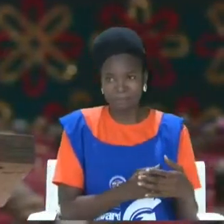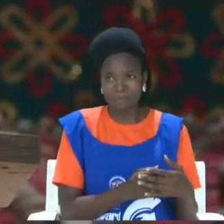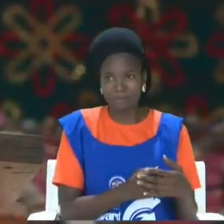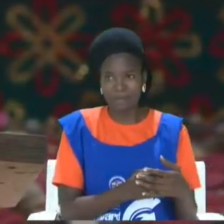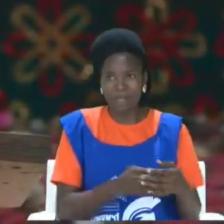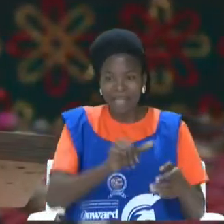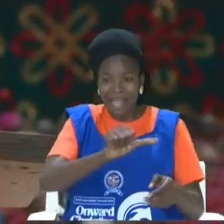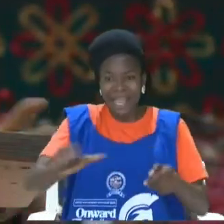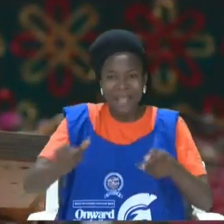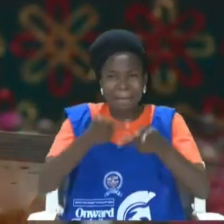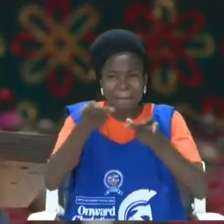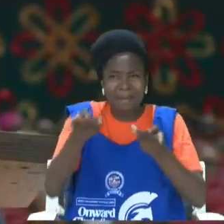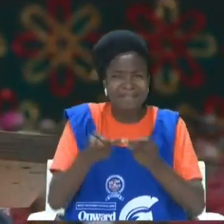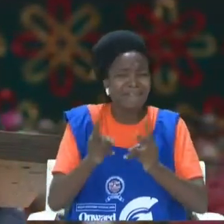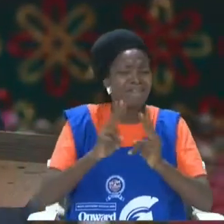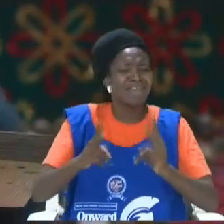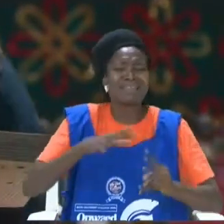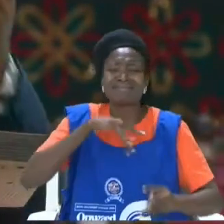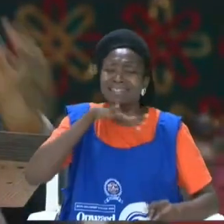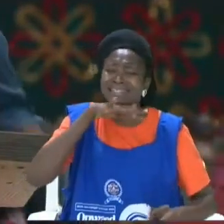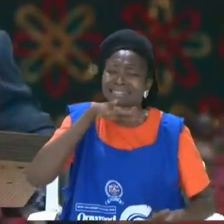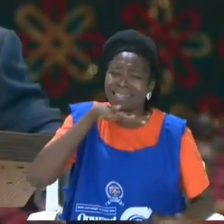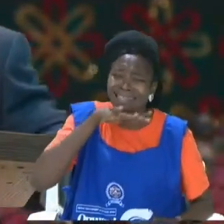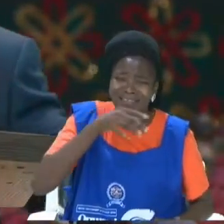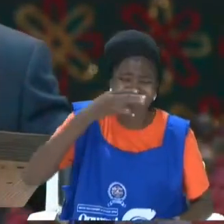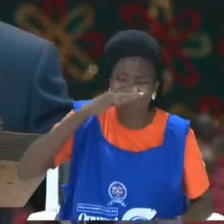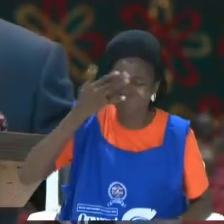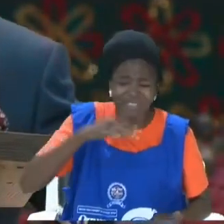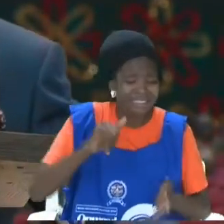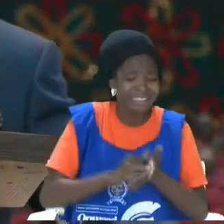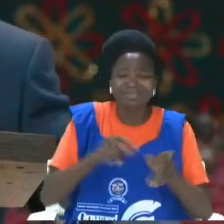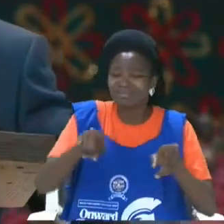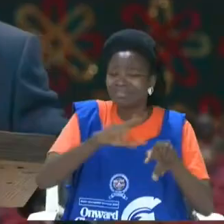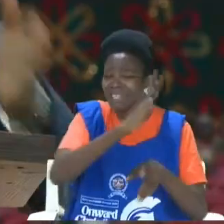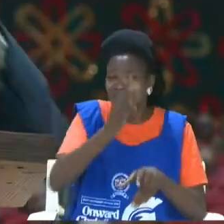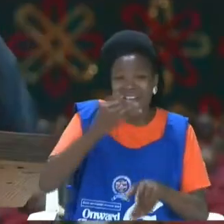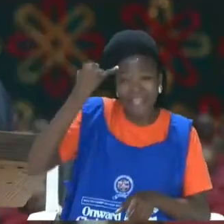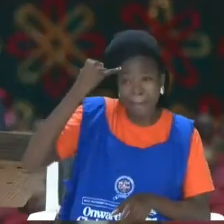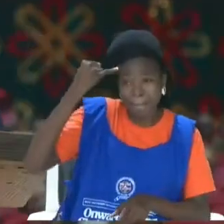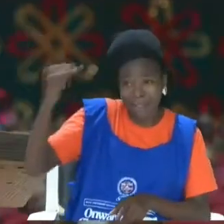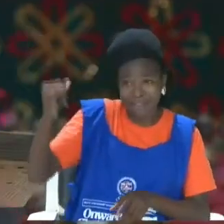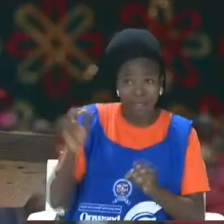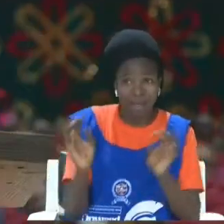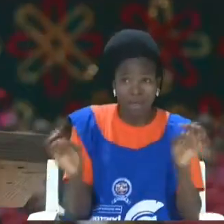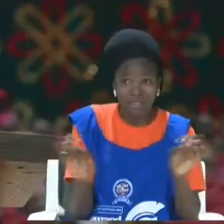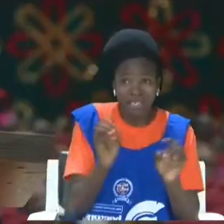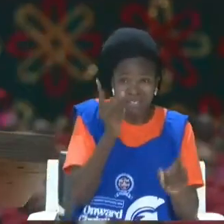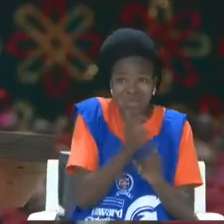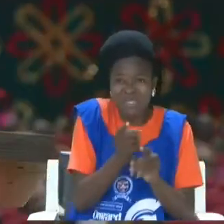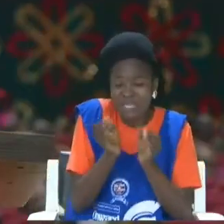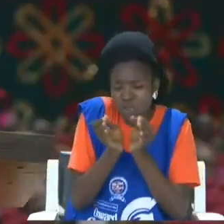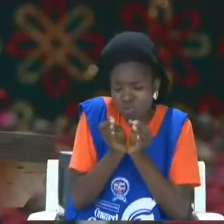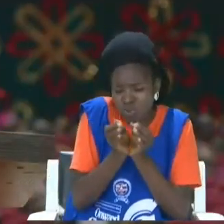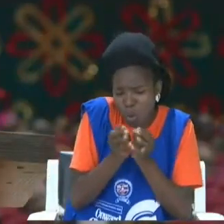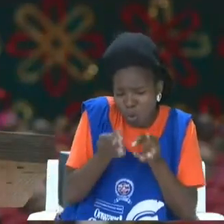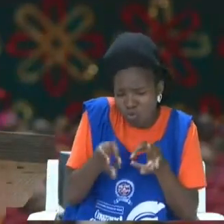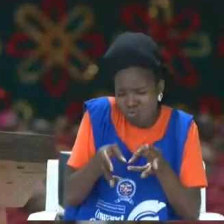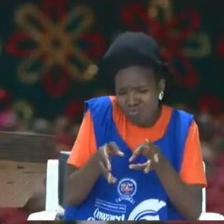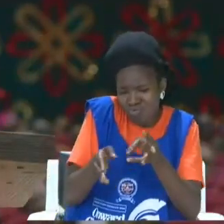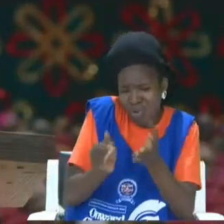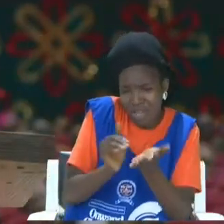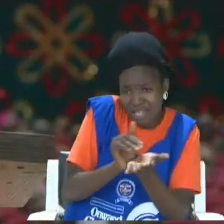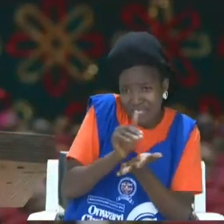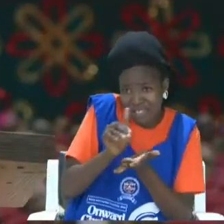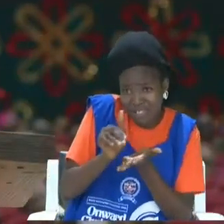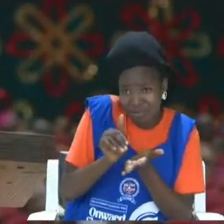The place was stinking like you can never imagine. There was just a corridor in the middle, and I